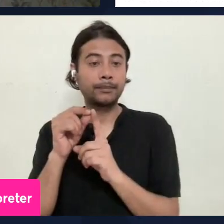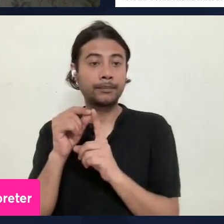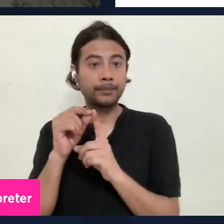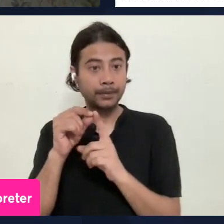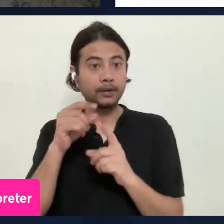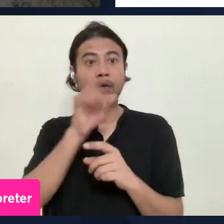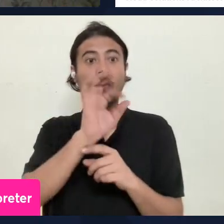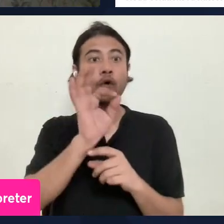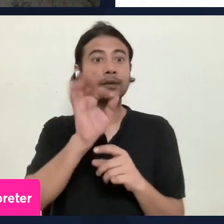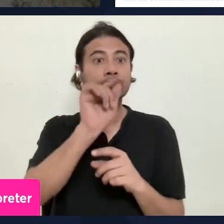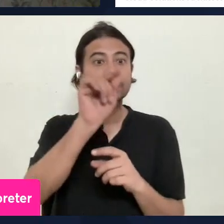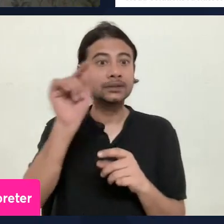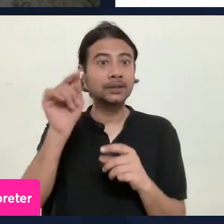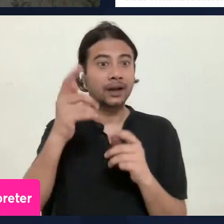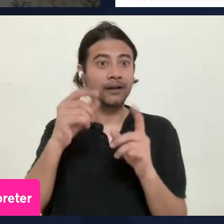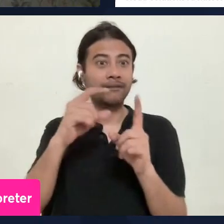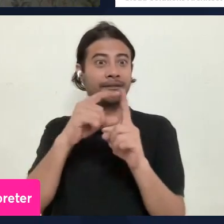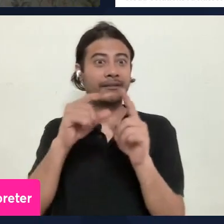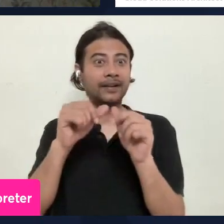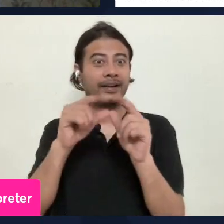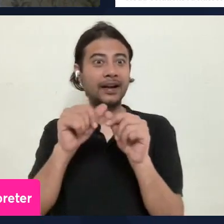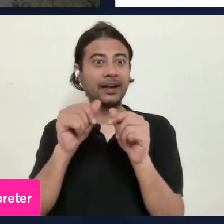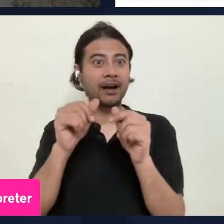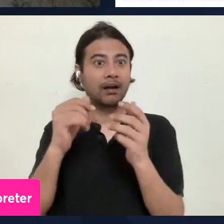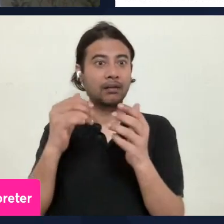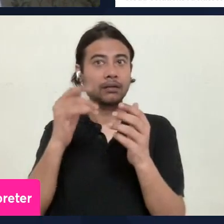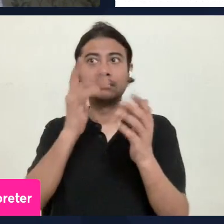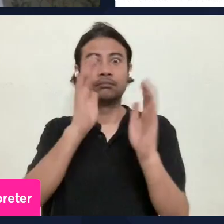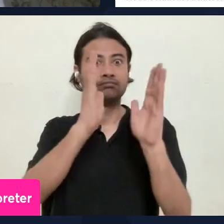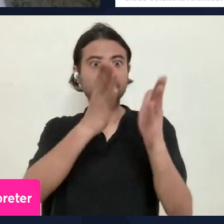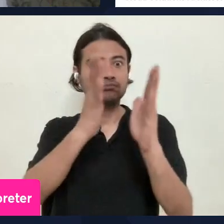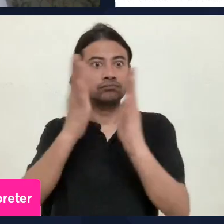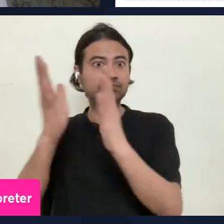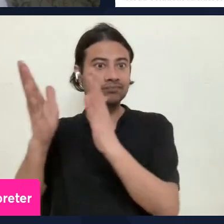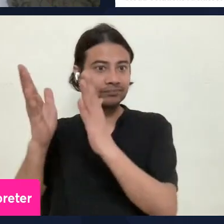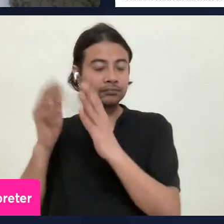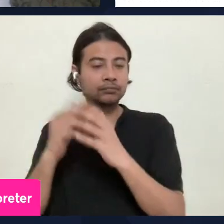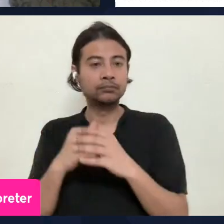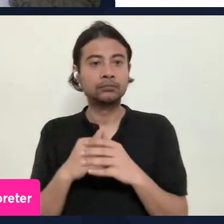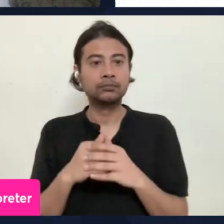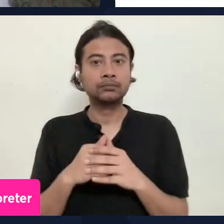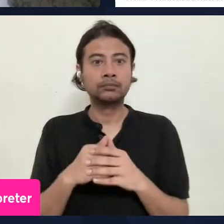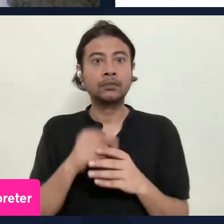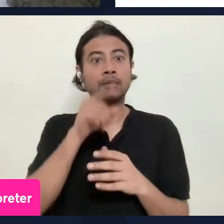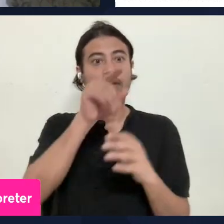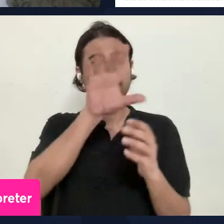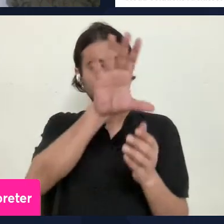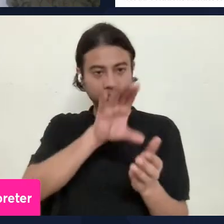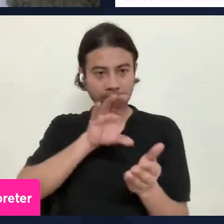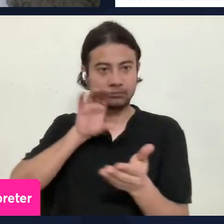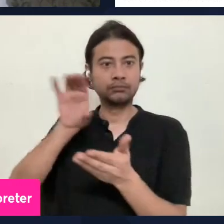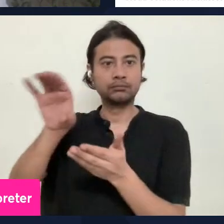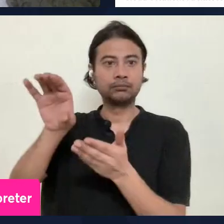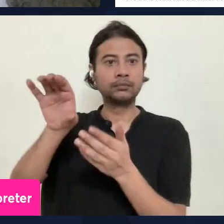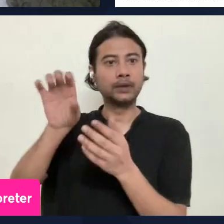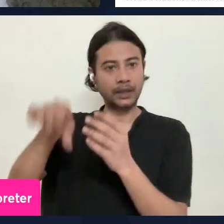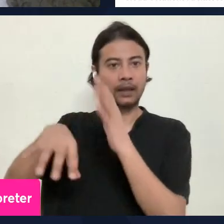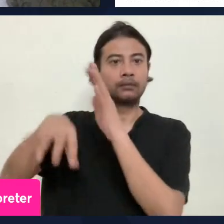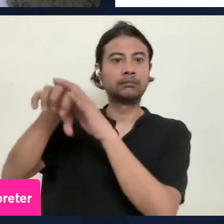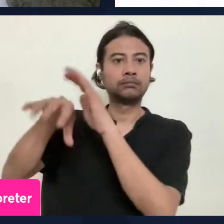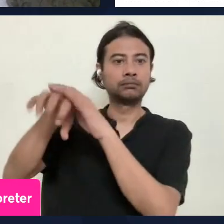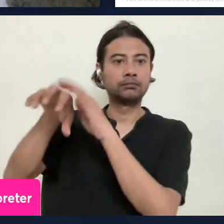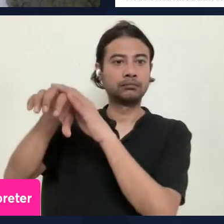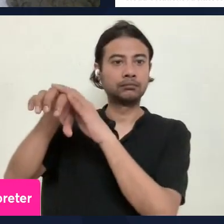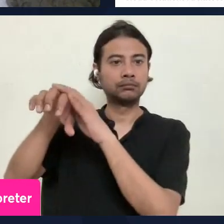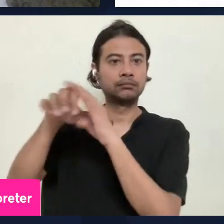center can leverage to migrate data into Azure NetApp Files. So